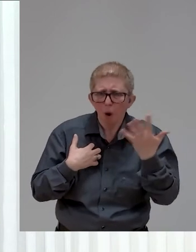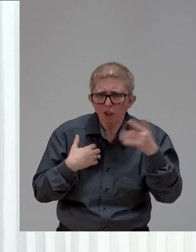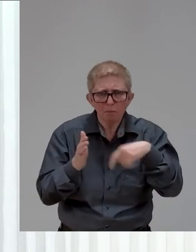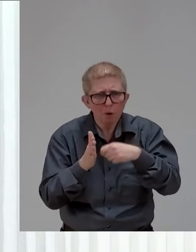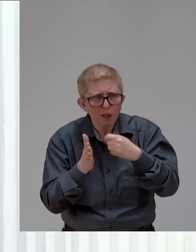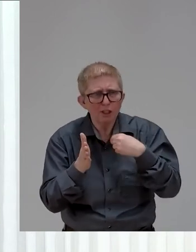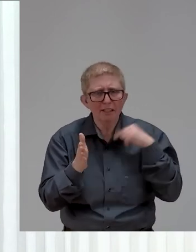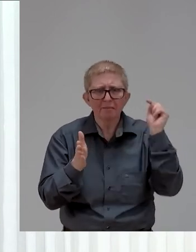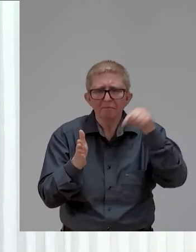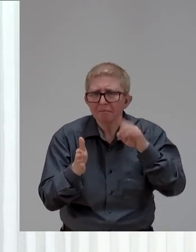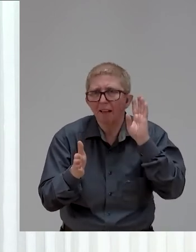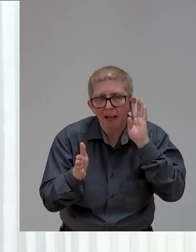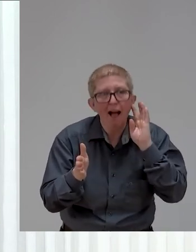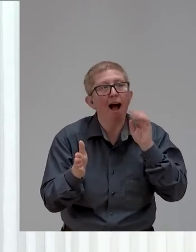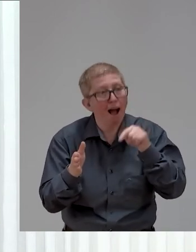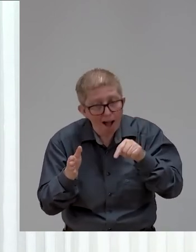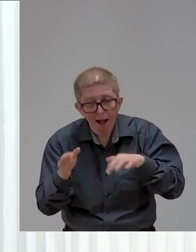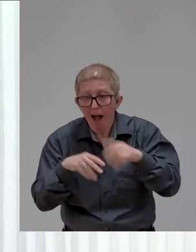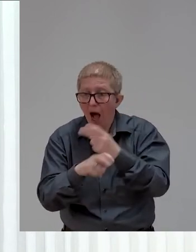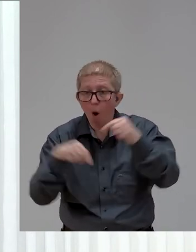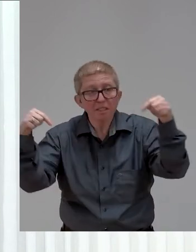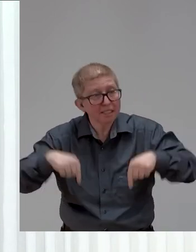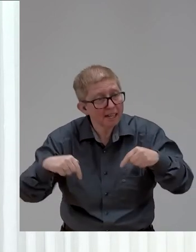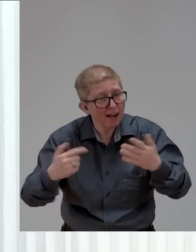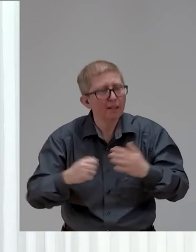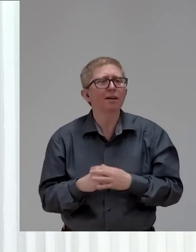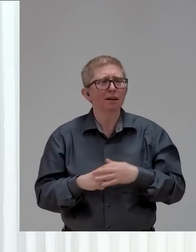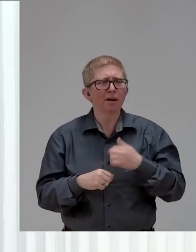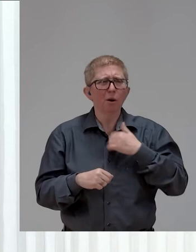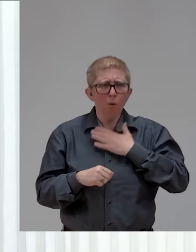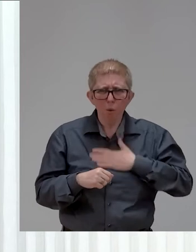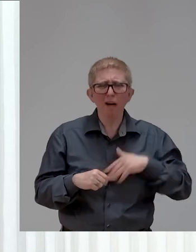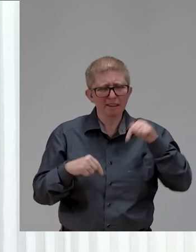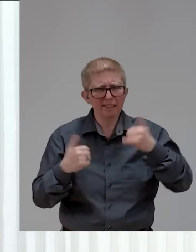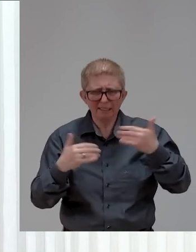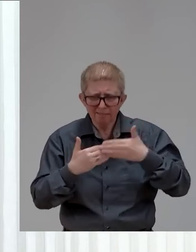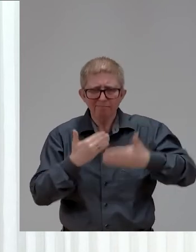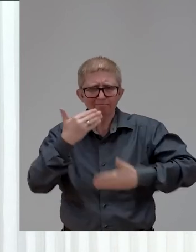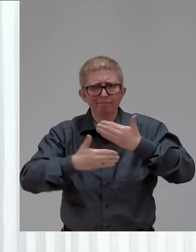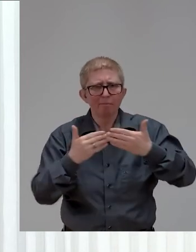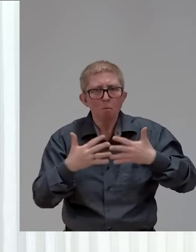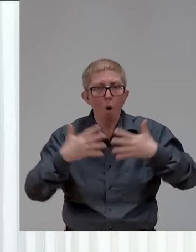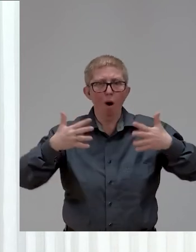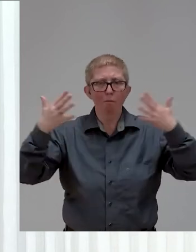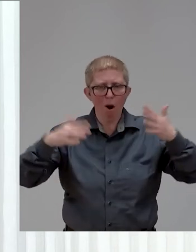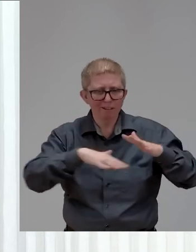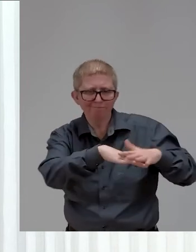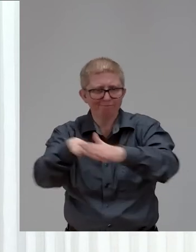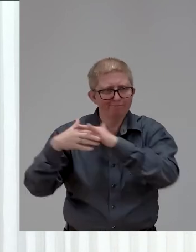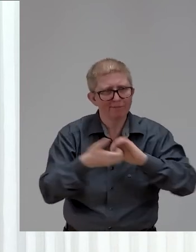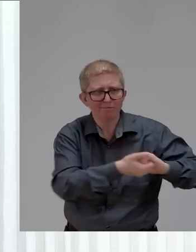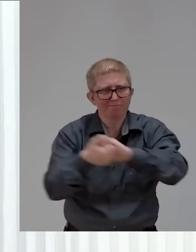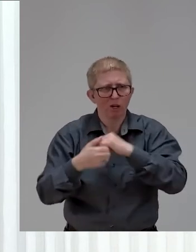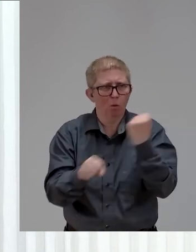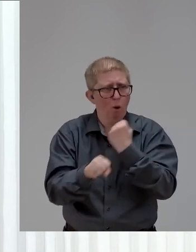Austria, and I look forward to strengthening our cooperation. It is also an honor to have Caroline Casey with us this